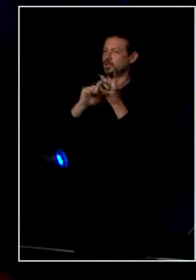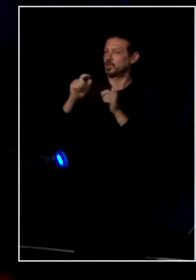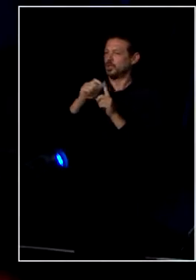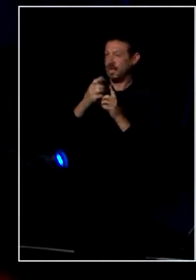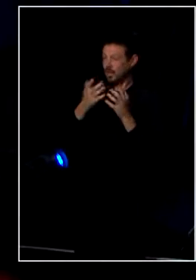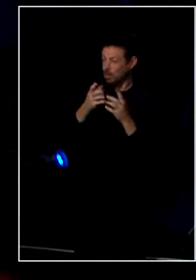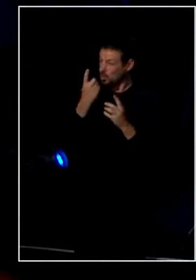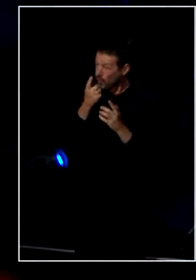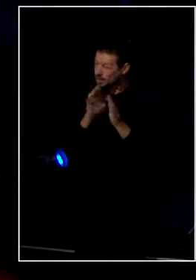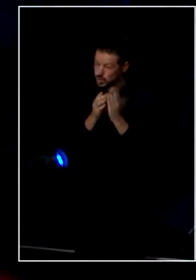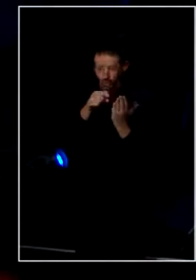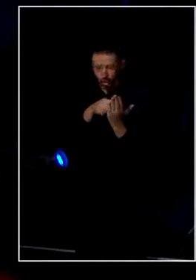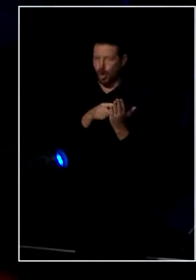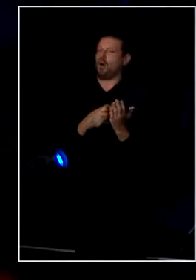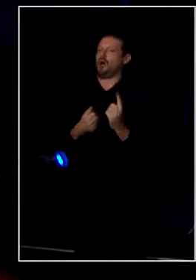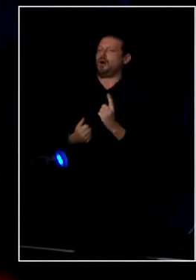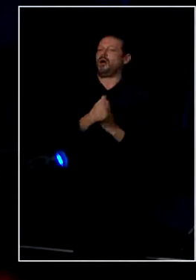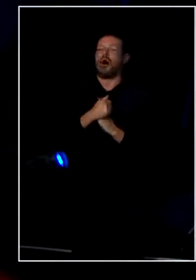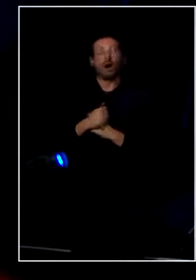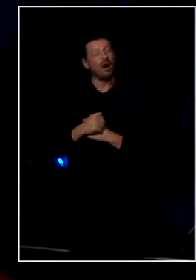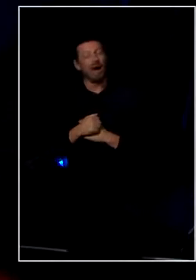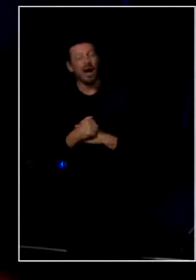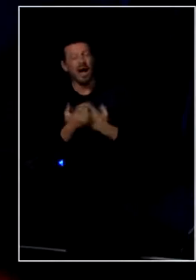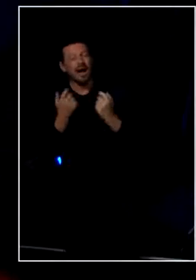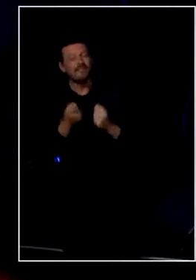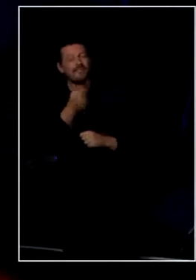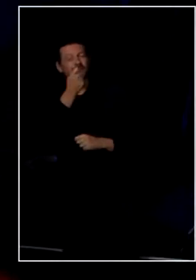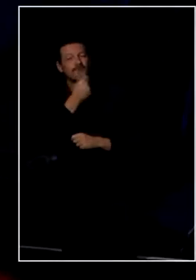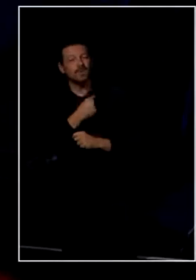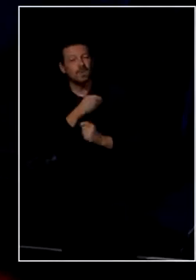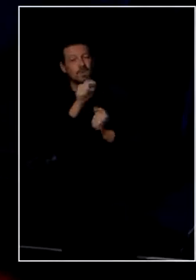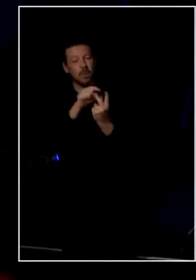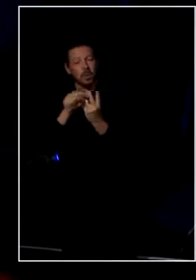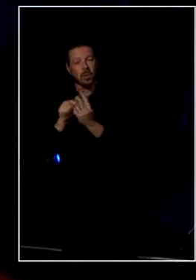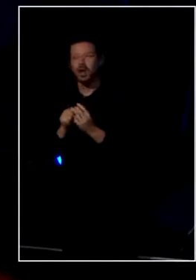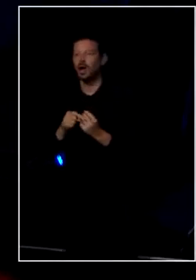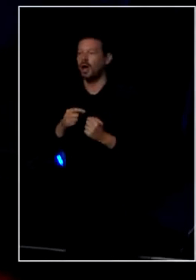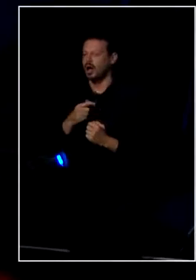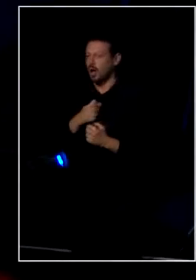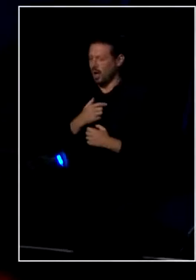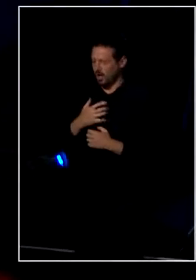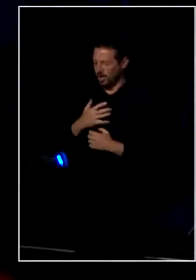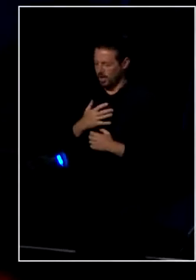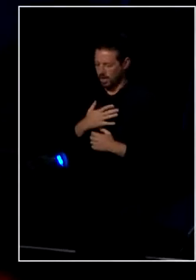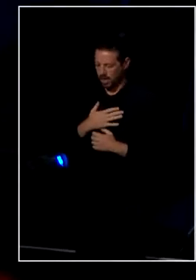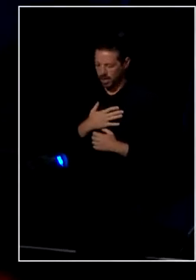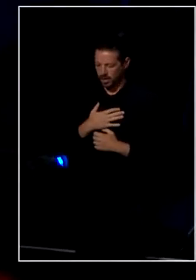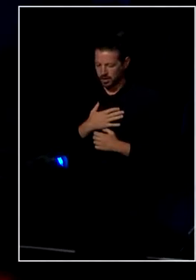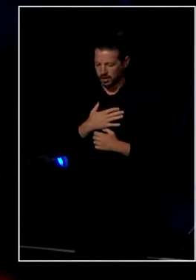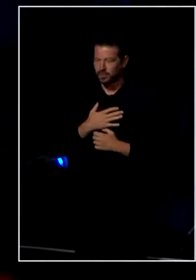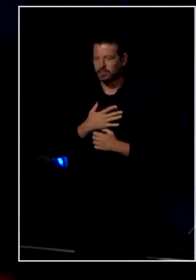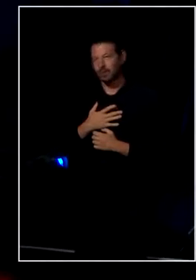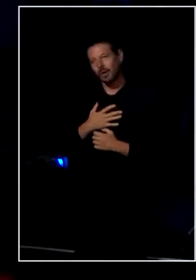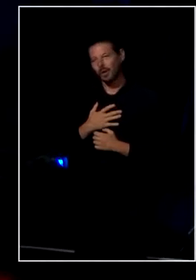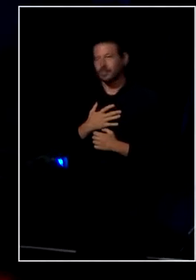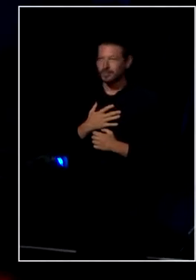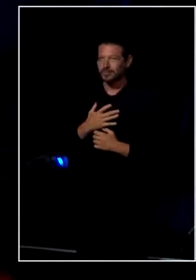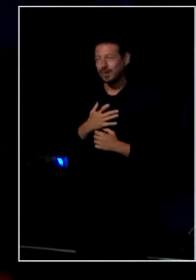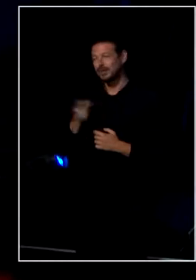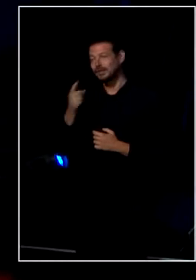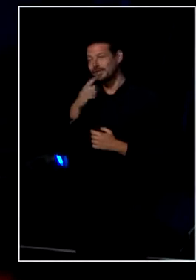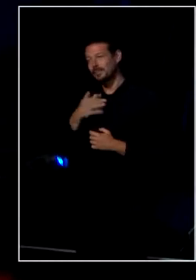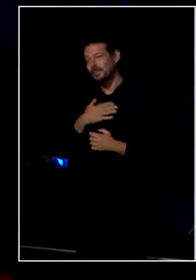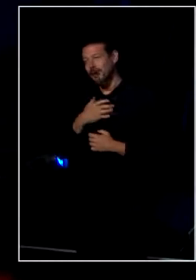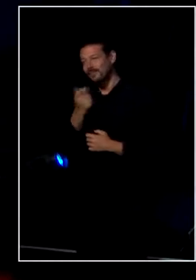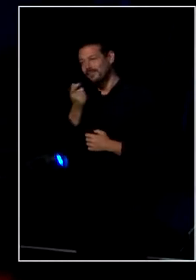for you? There was a few. I really liked... Well, I mean, you flattered me by saying that mine was funny, but